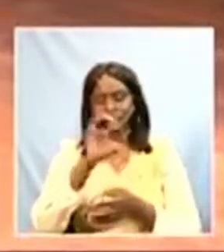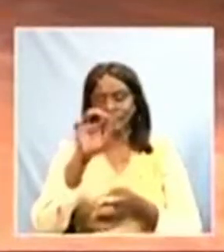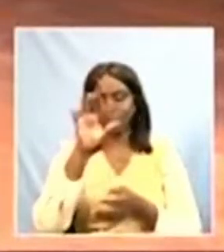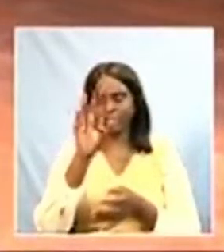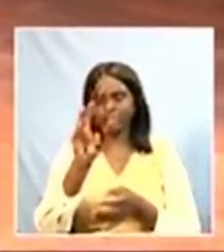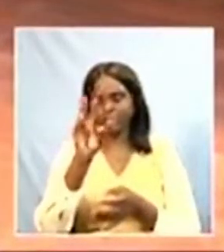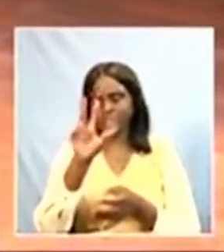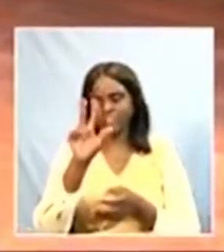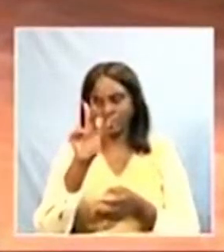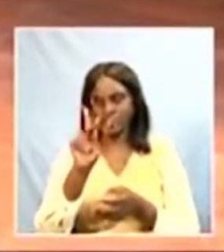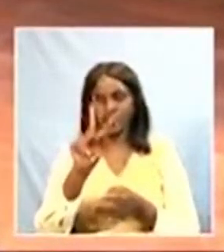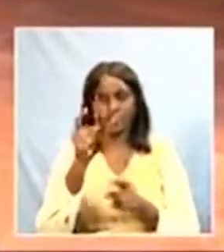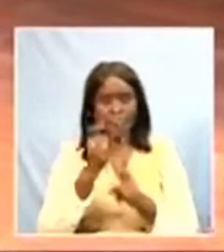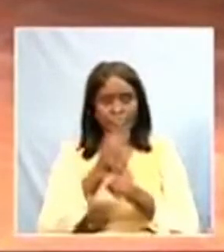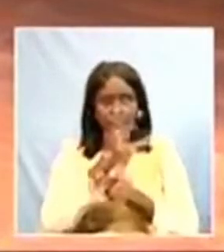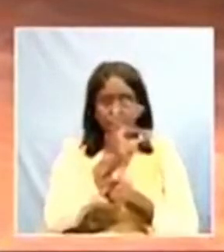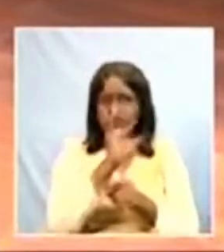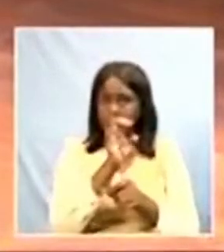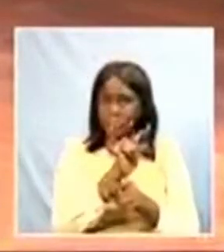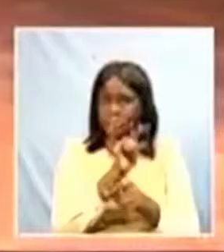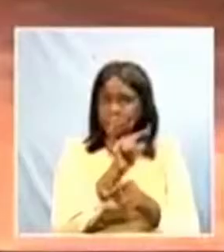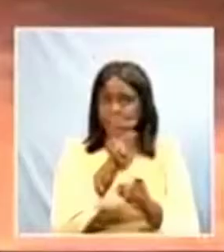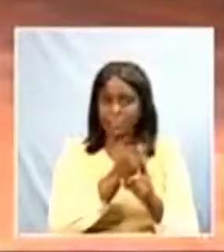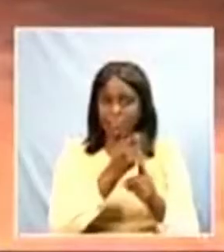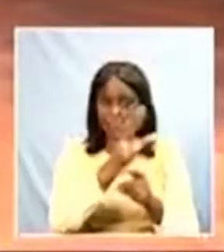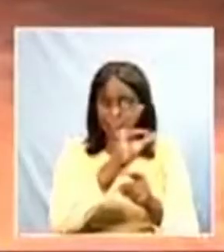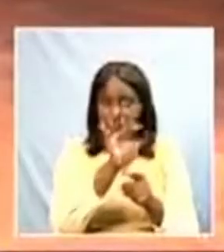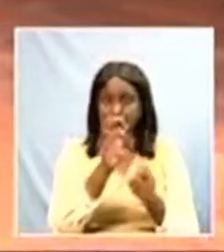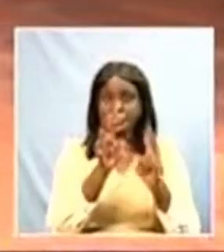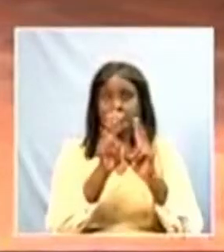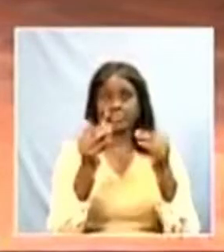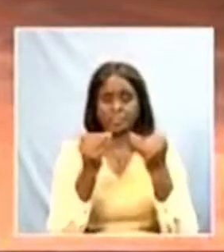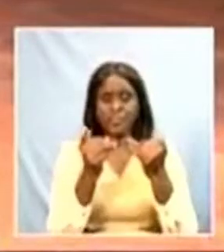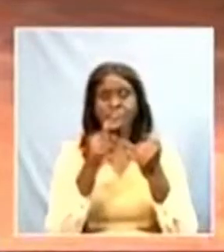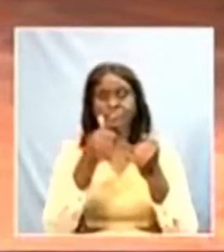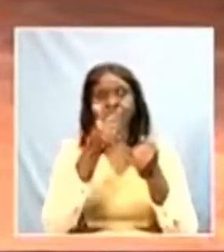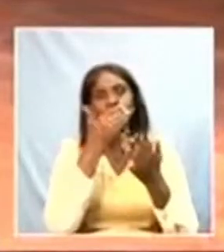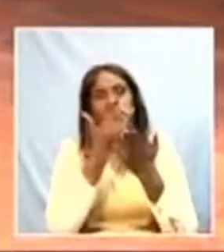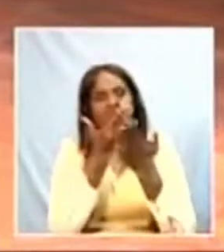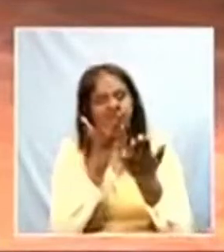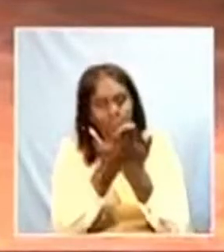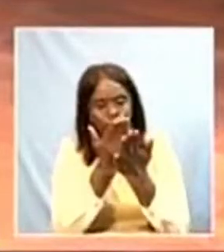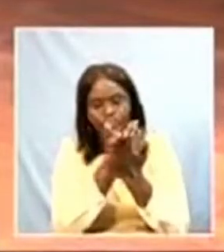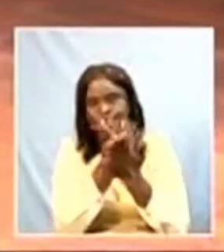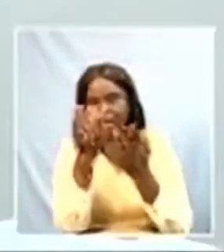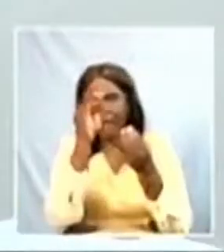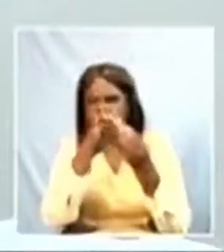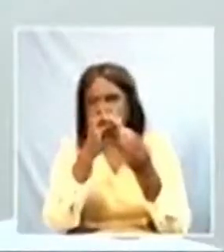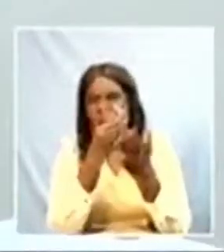526,473 kwacha 10 from the initial 900. Yes, yes, Chair. So now, are you proposing any additional funds to this